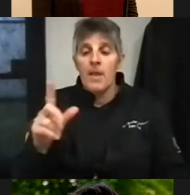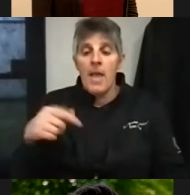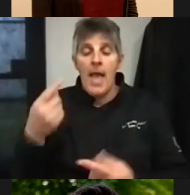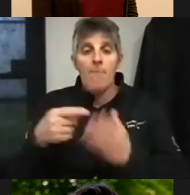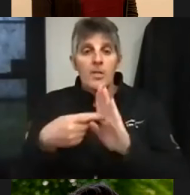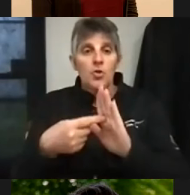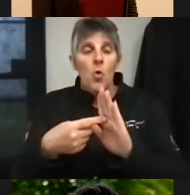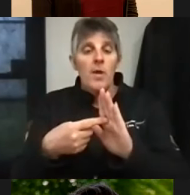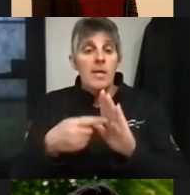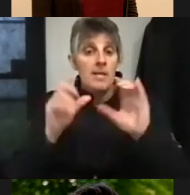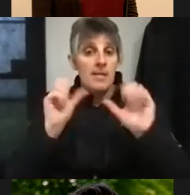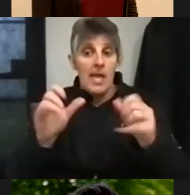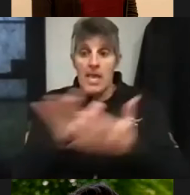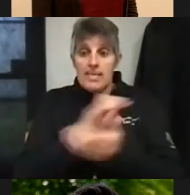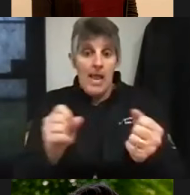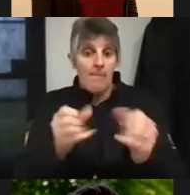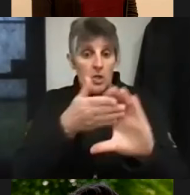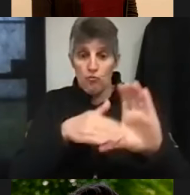showing they can damage the retina